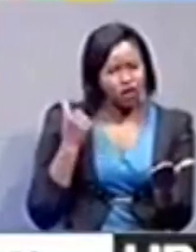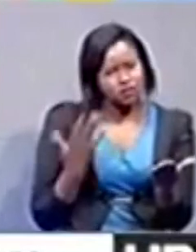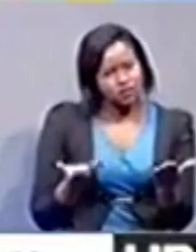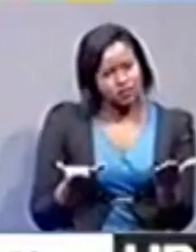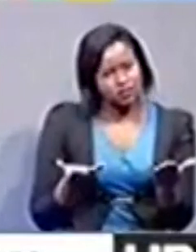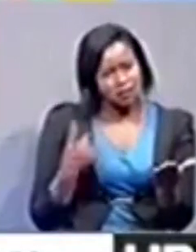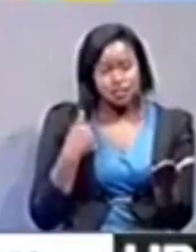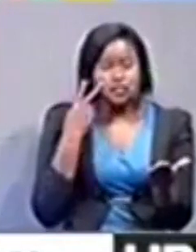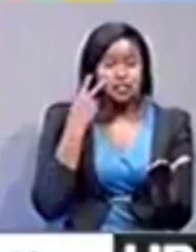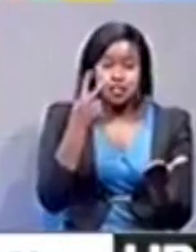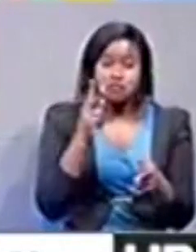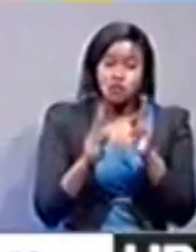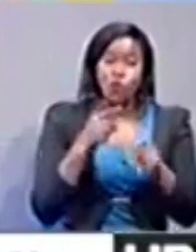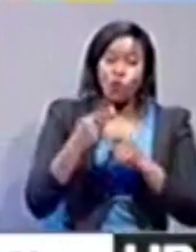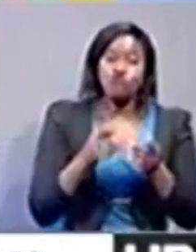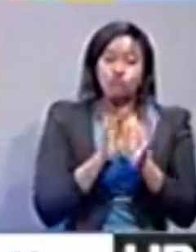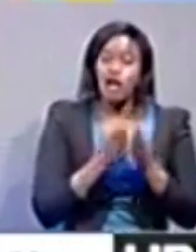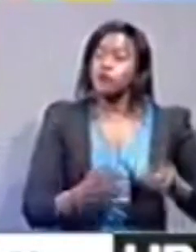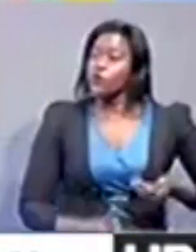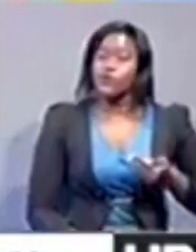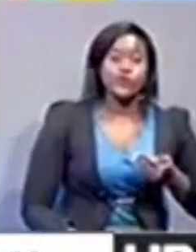I see people carrying Bibles, but